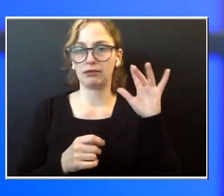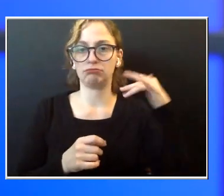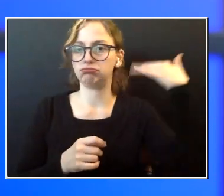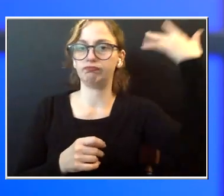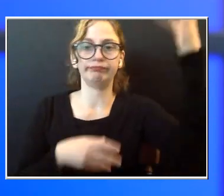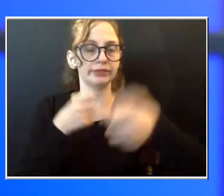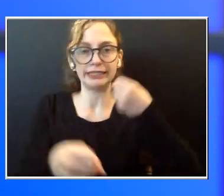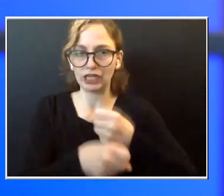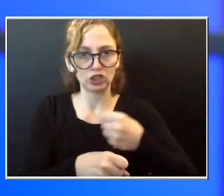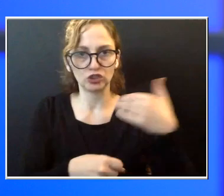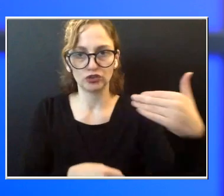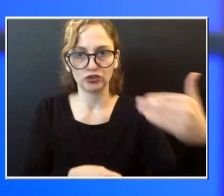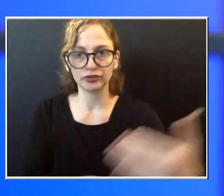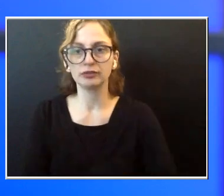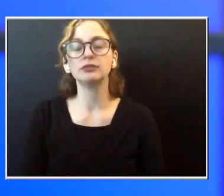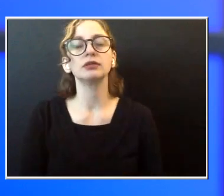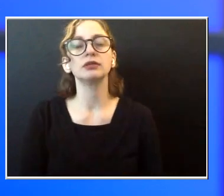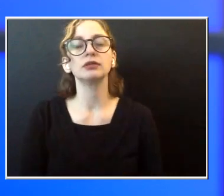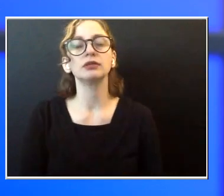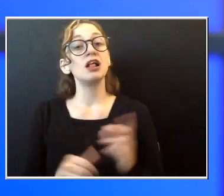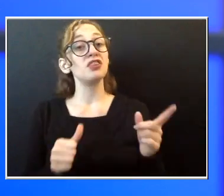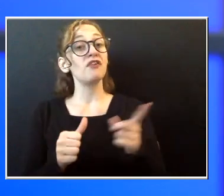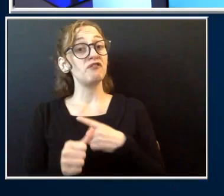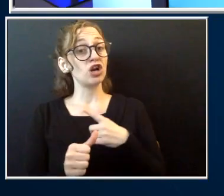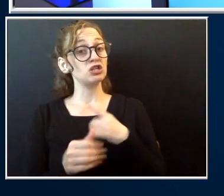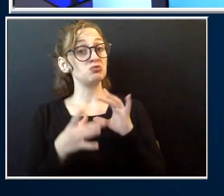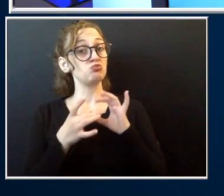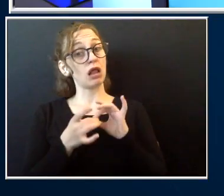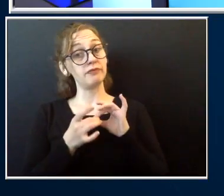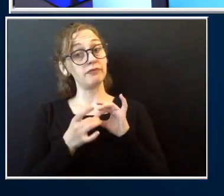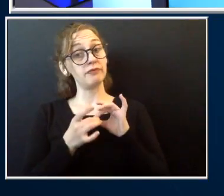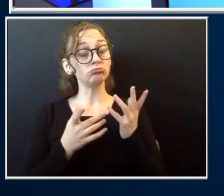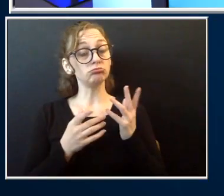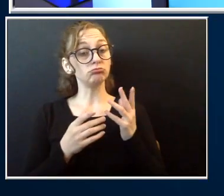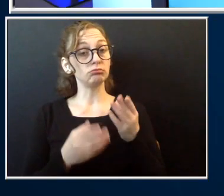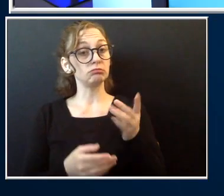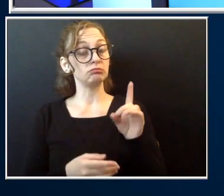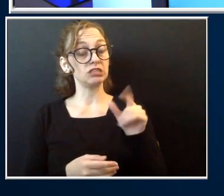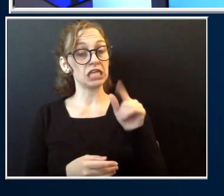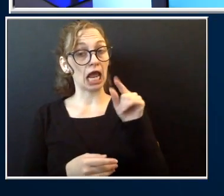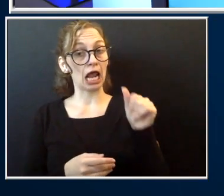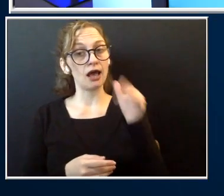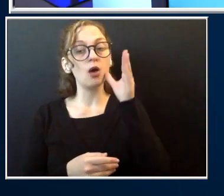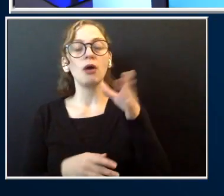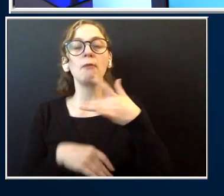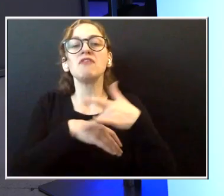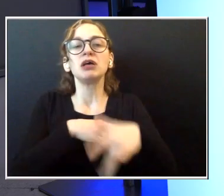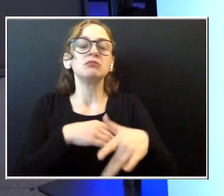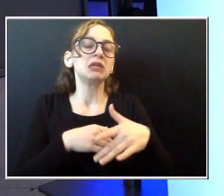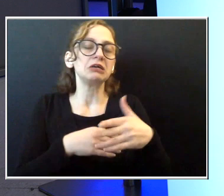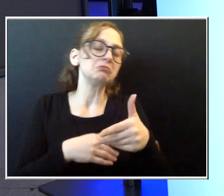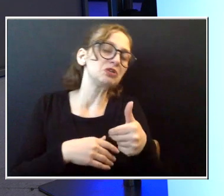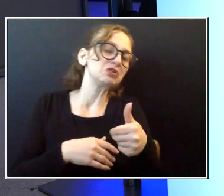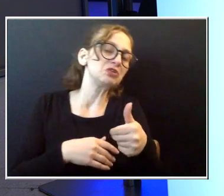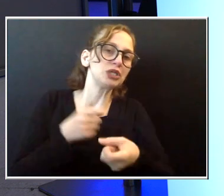data sets will come out in a few years from now. I think it's going to be impressive because precision medicine is marching